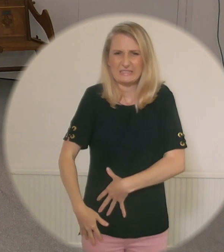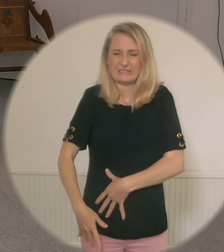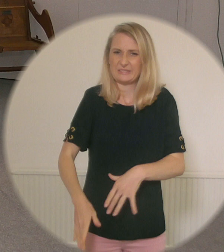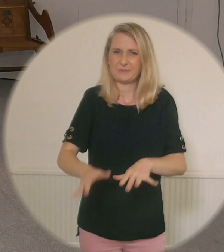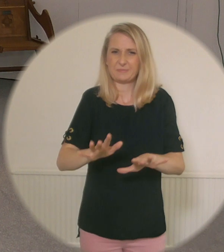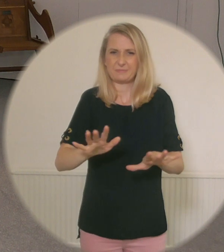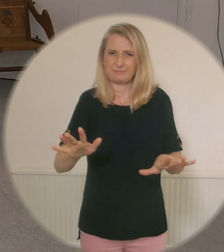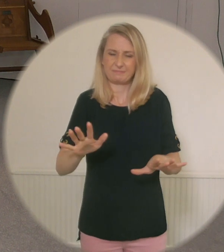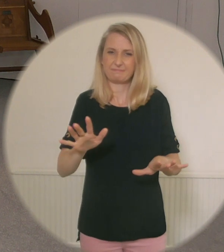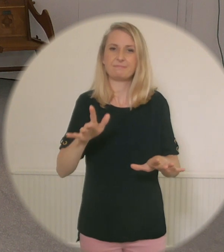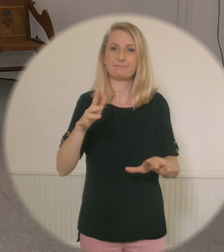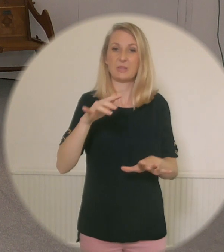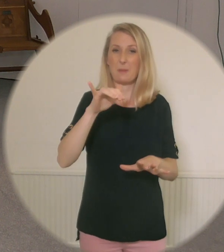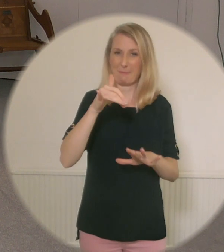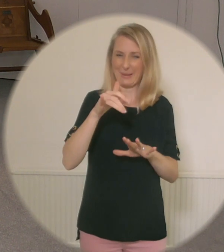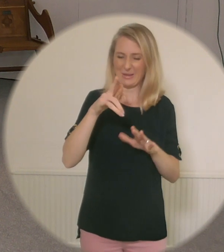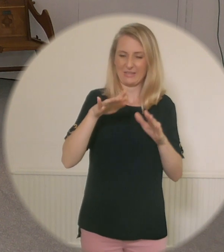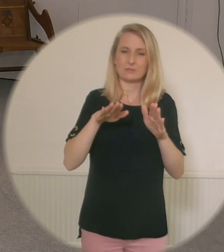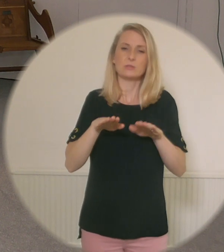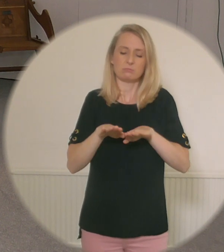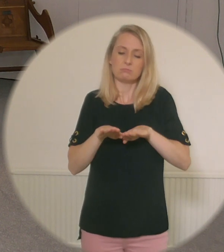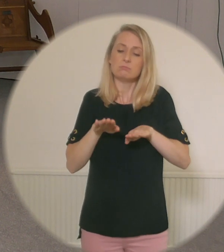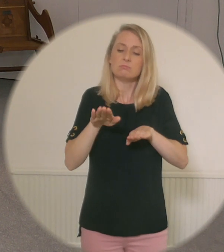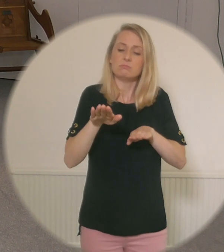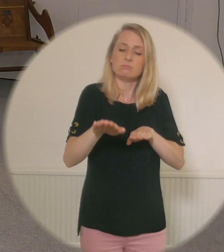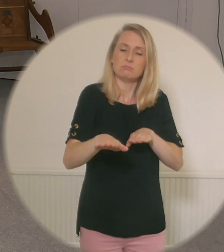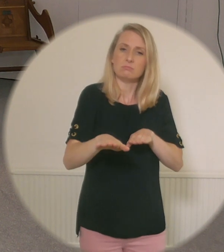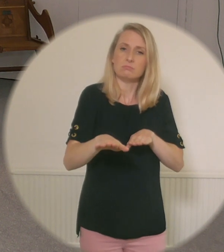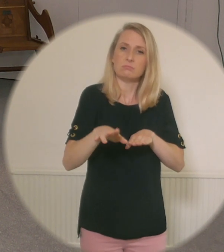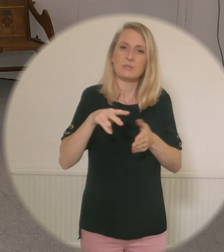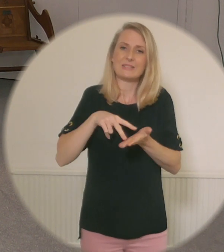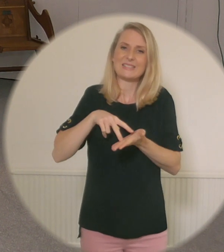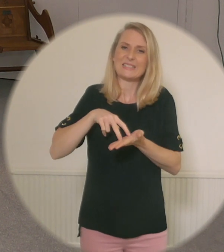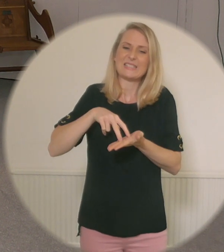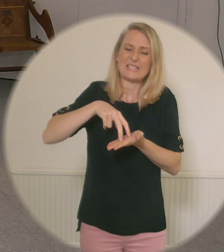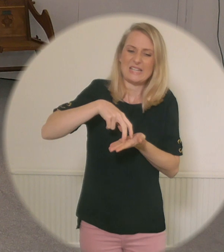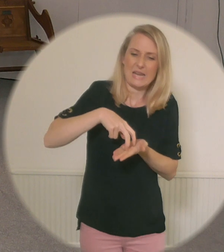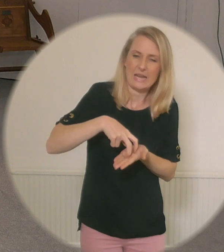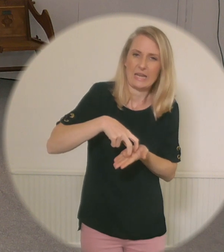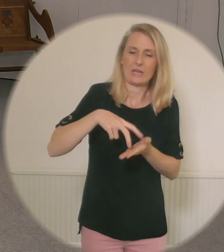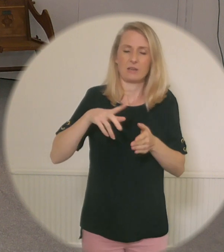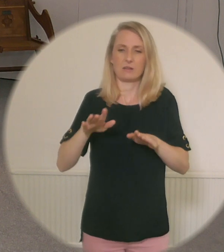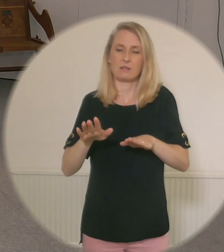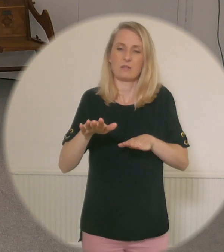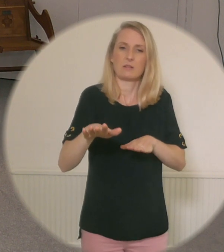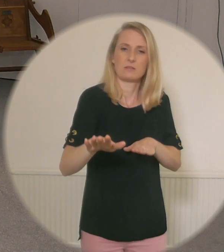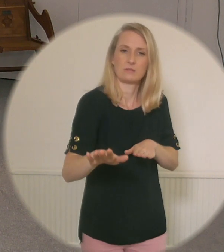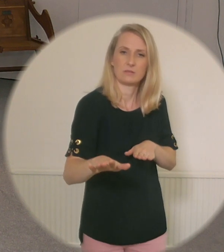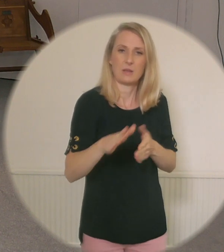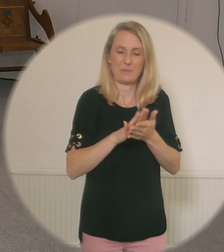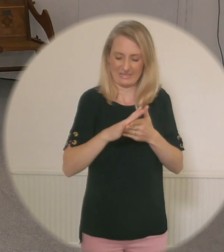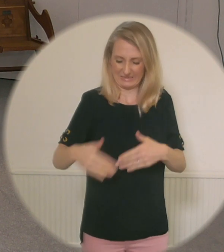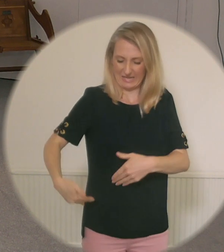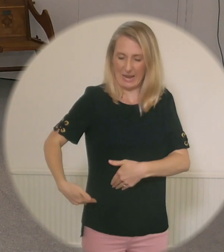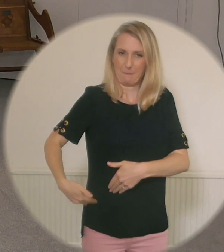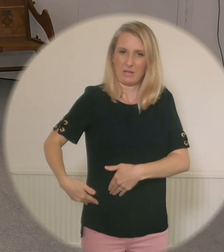what I would suggest is maybe just taking the foot a little bit forward and bending the knee a little bit, so you still get a little bit of movement in your hip. But if you're